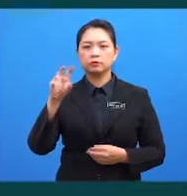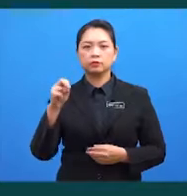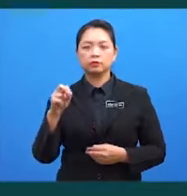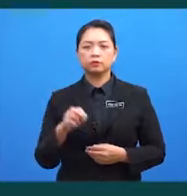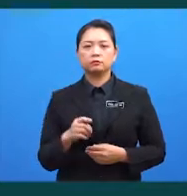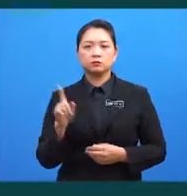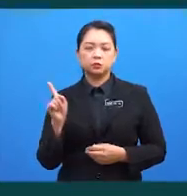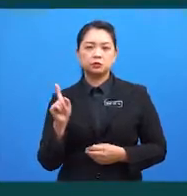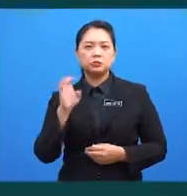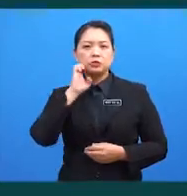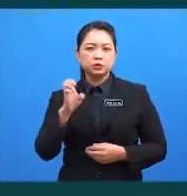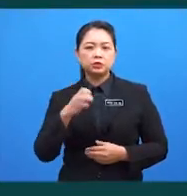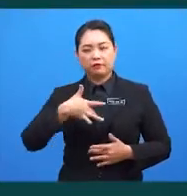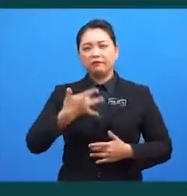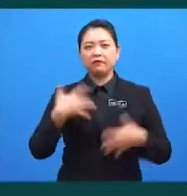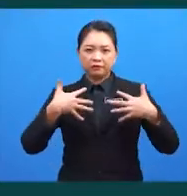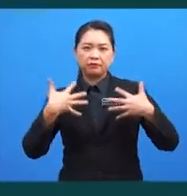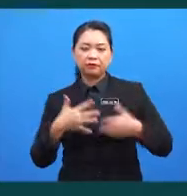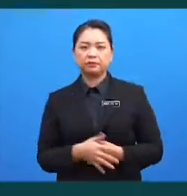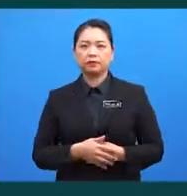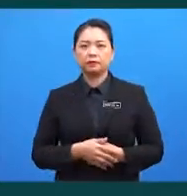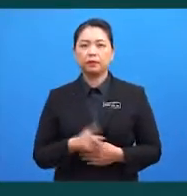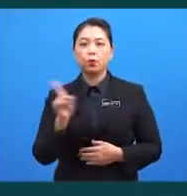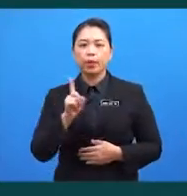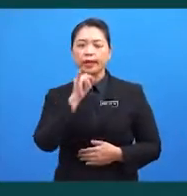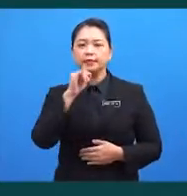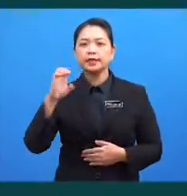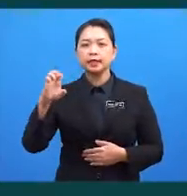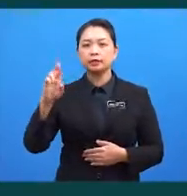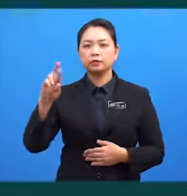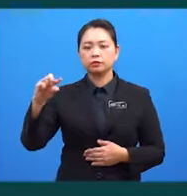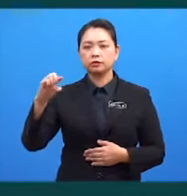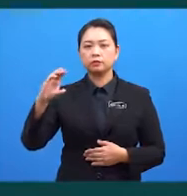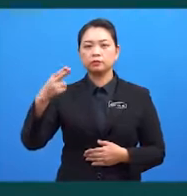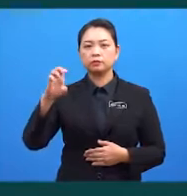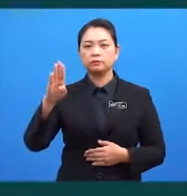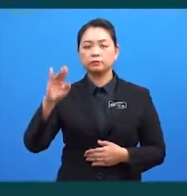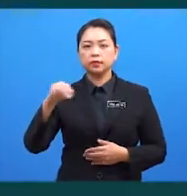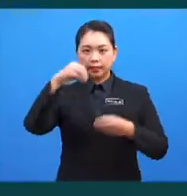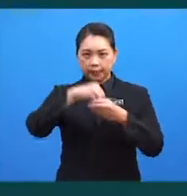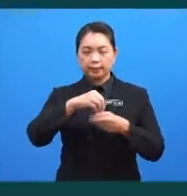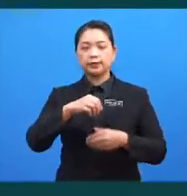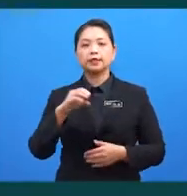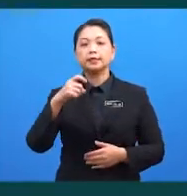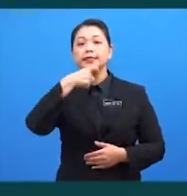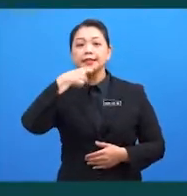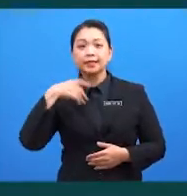She felt nervous. Where is Erichebi? In the Sahara